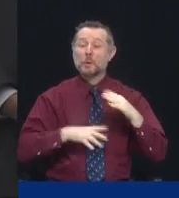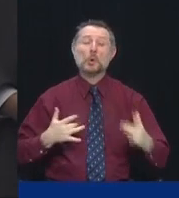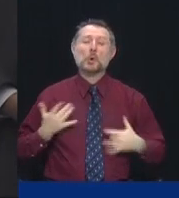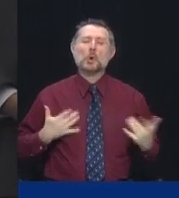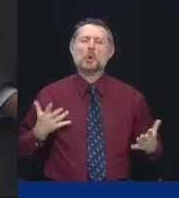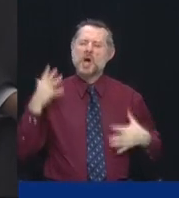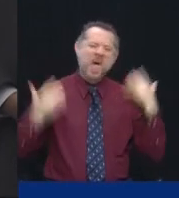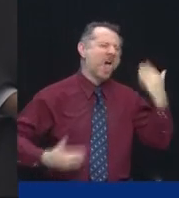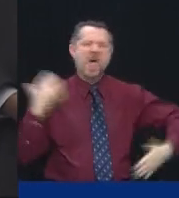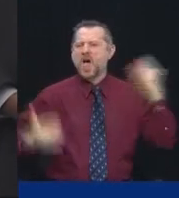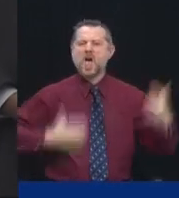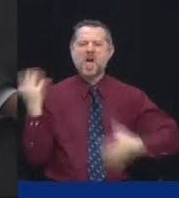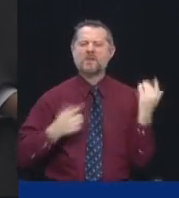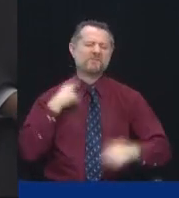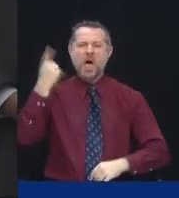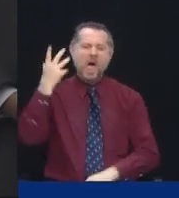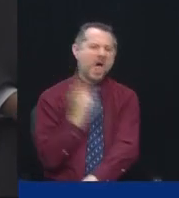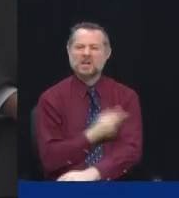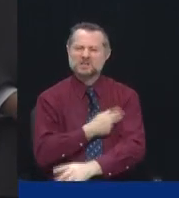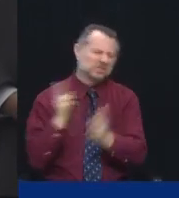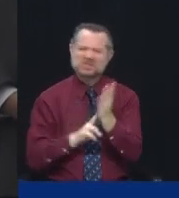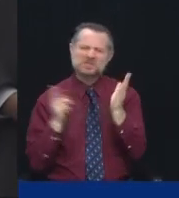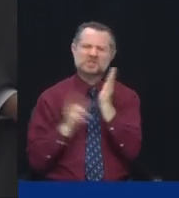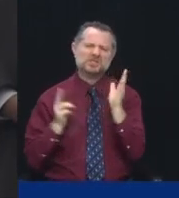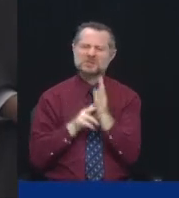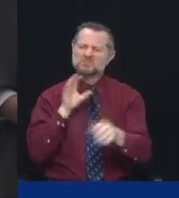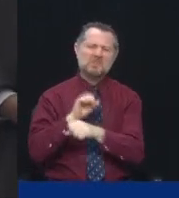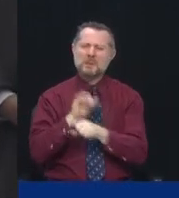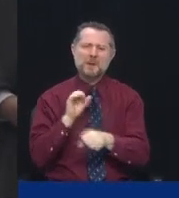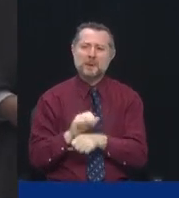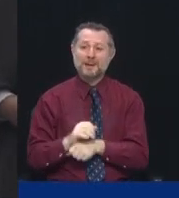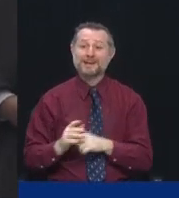in first. You get to 45%, now you're